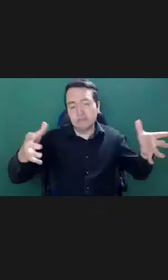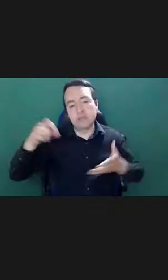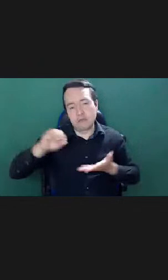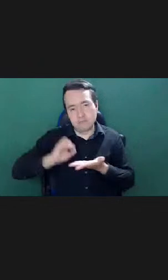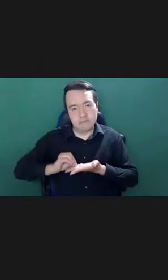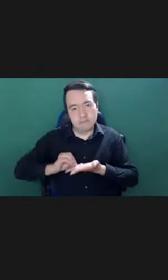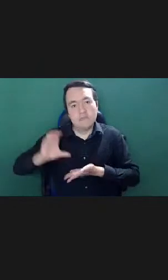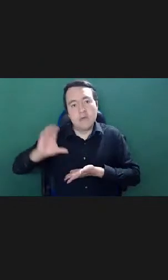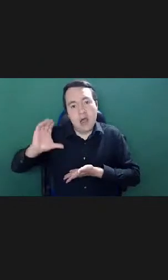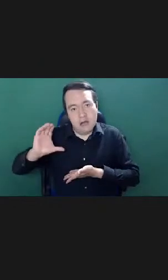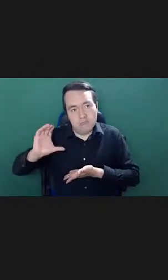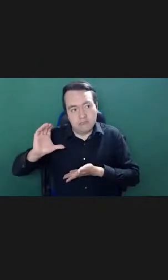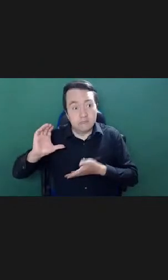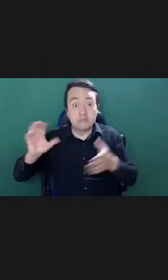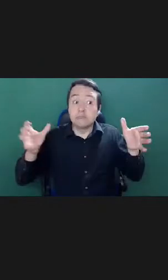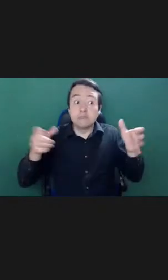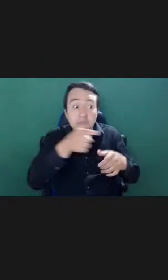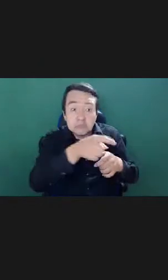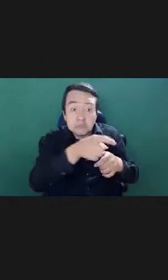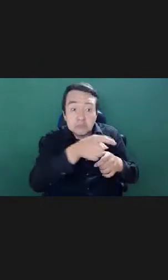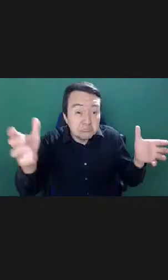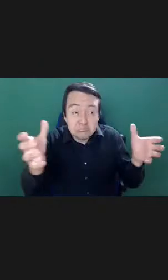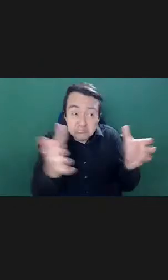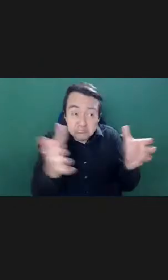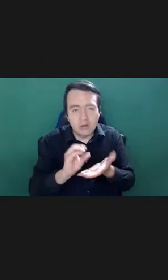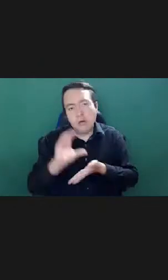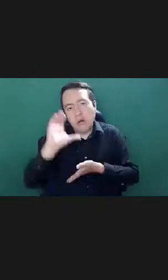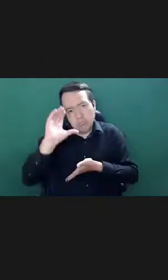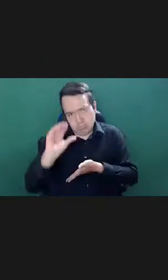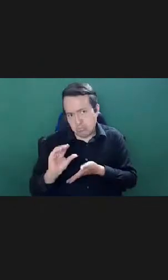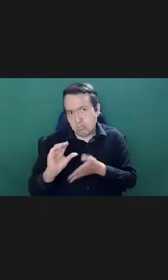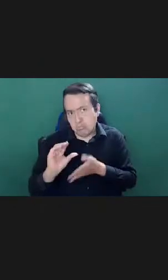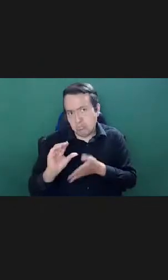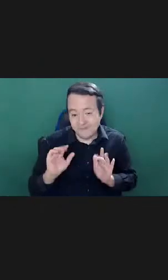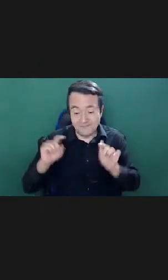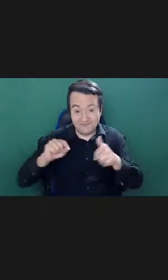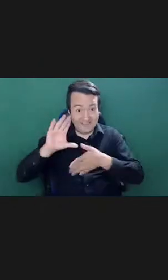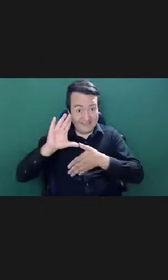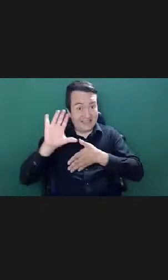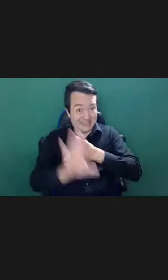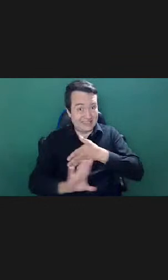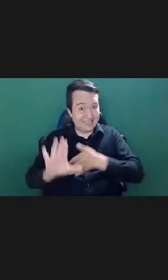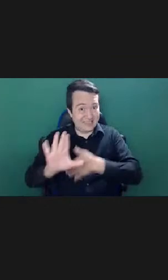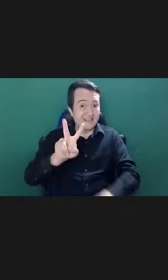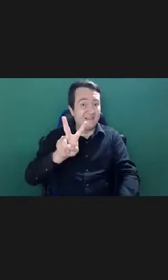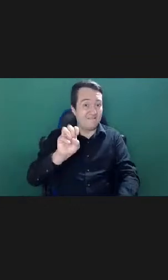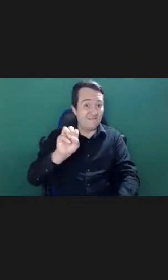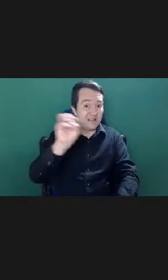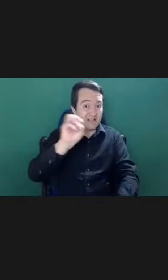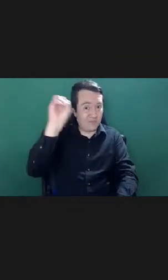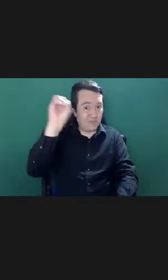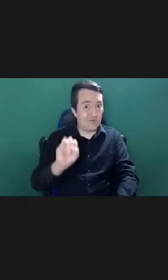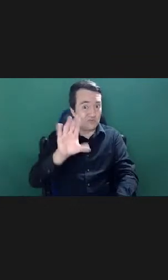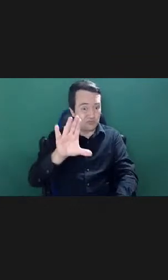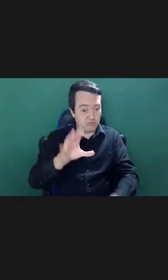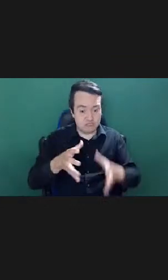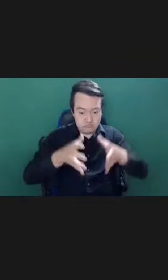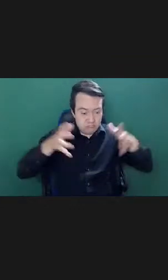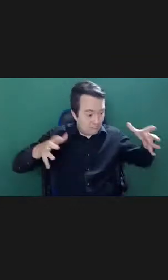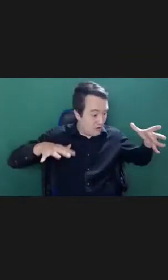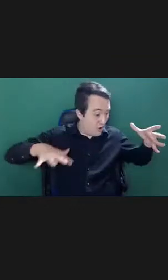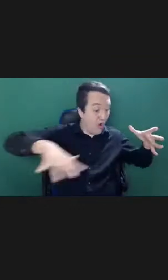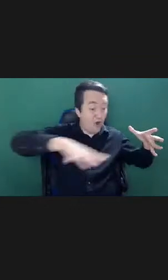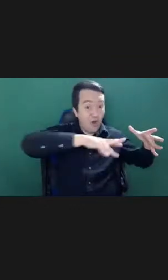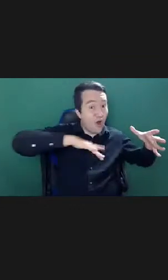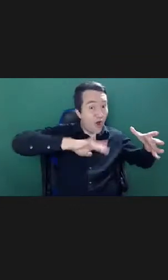region is about 20% of the burden, we could expect that a significant investment of around 20% could be